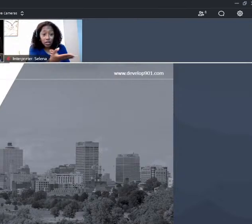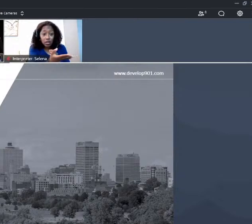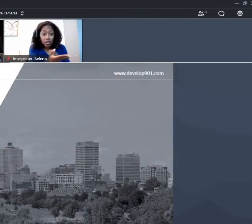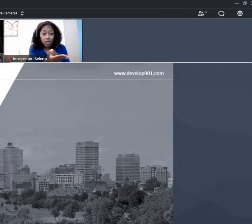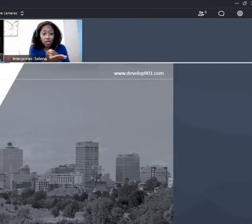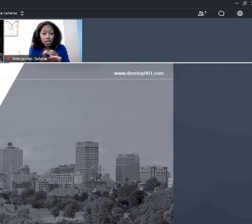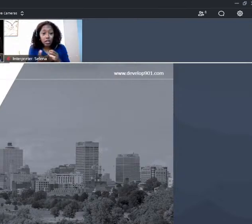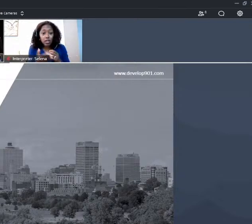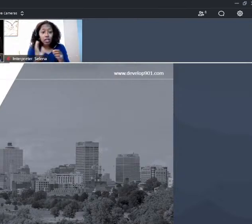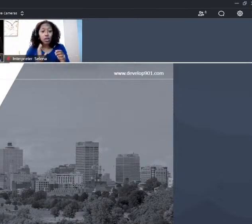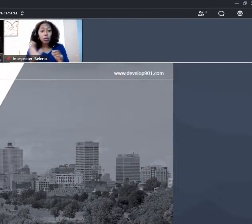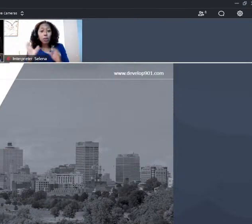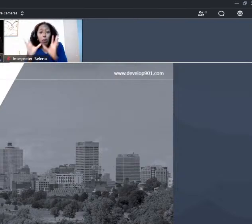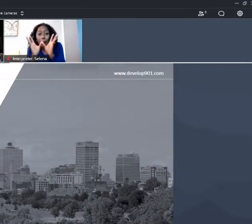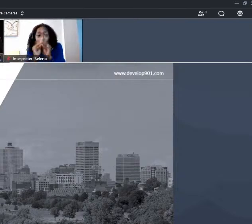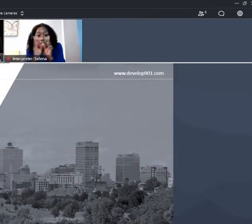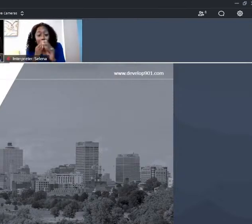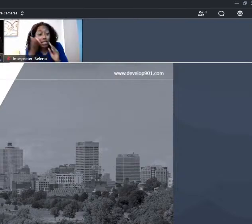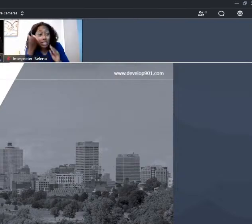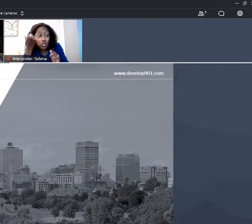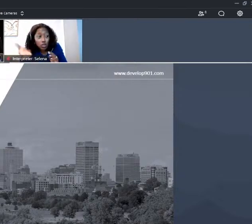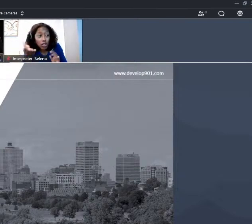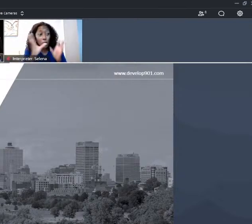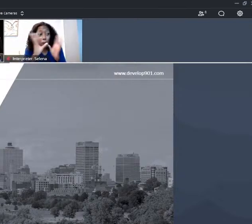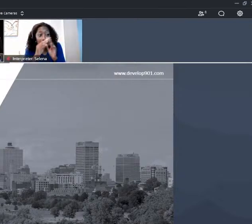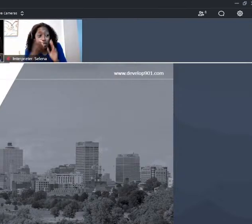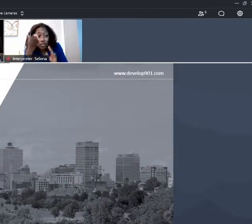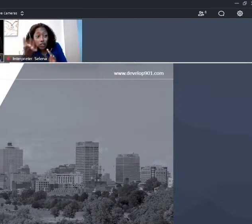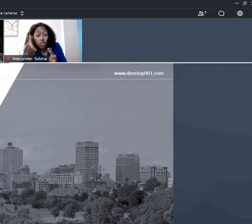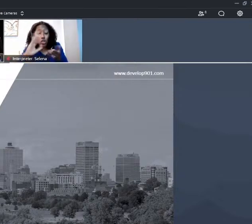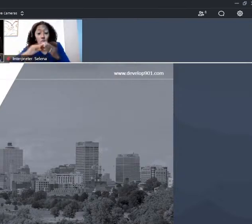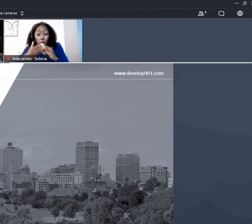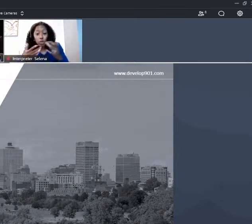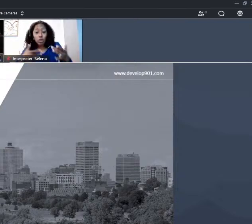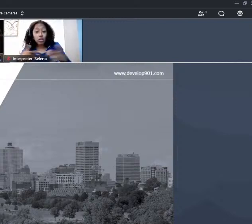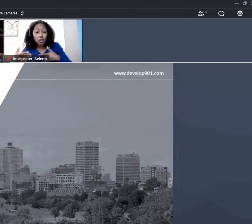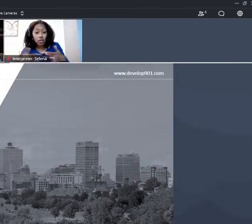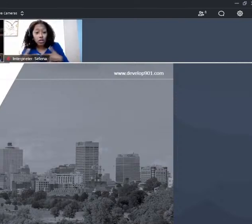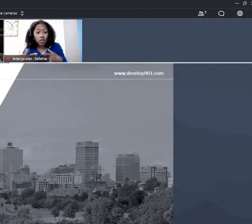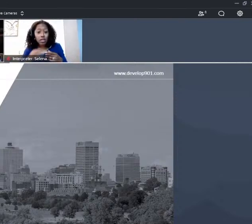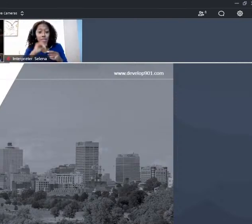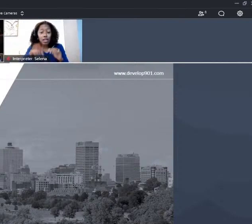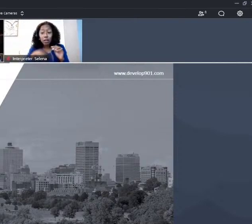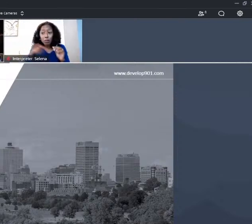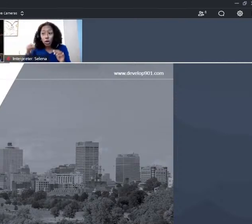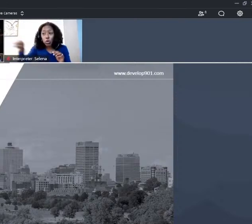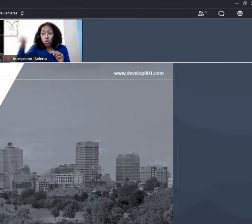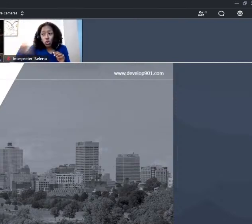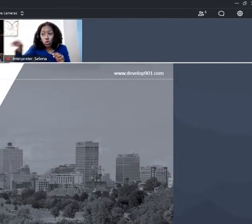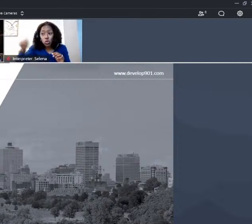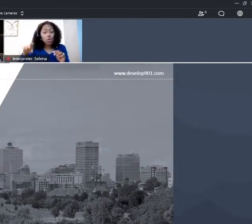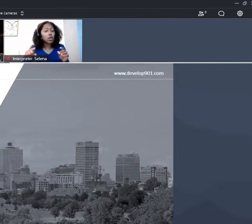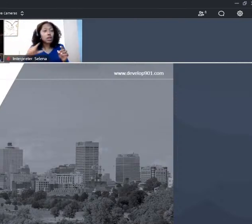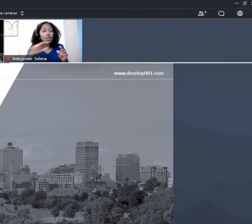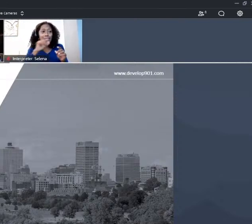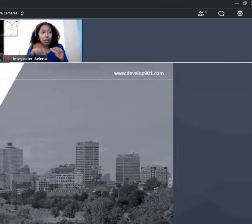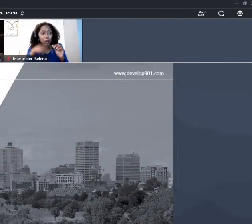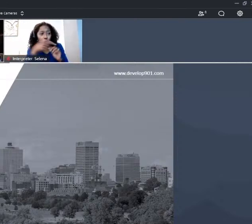what meetings have you gone to with the community concerning what they want? And this is not about you, but I just wanted that said on the record,